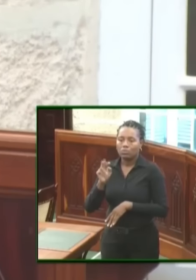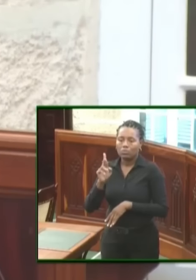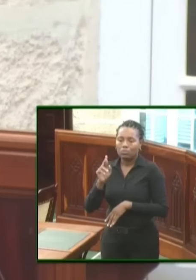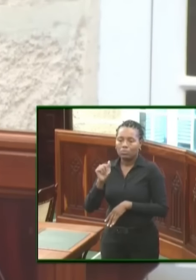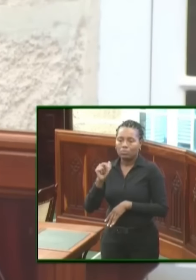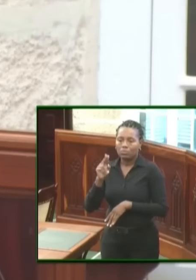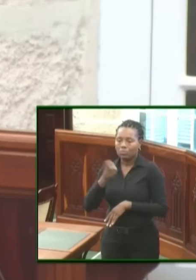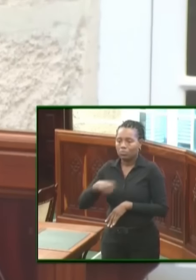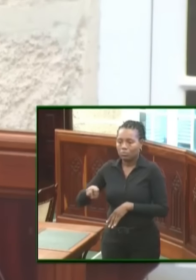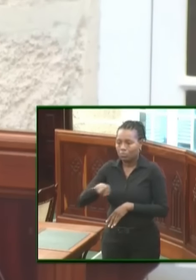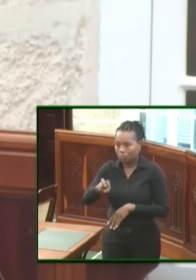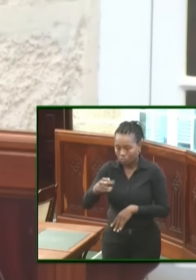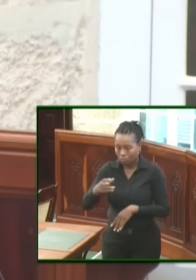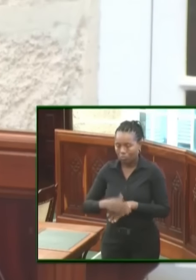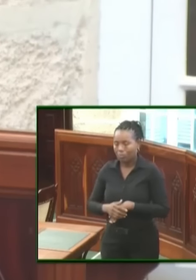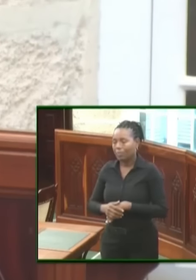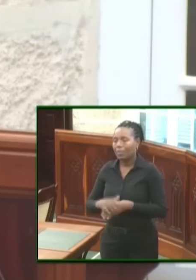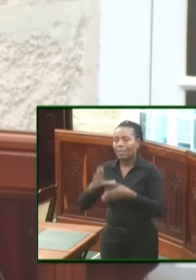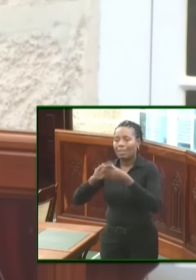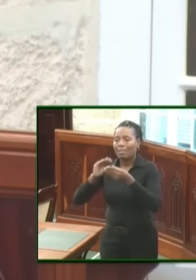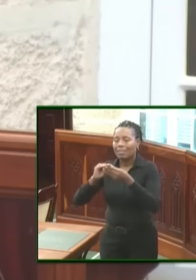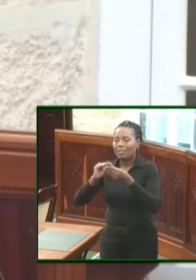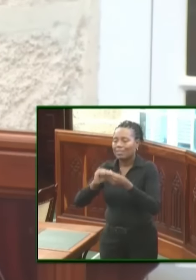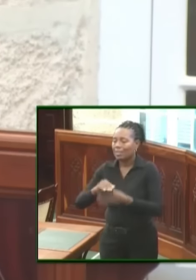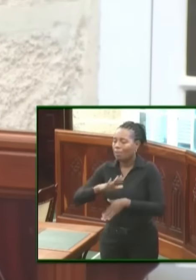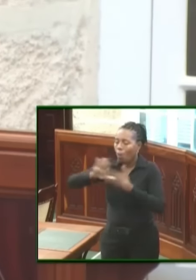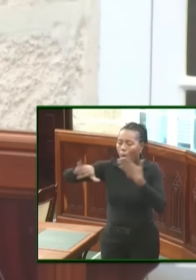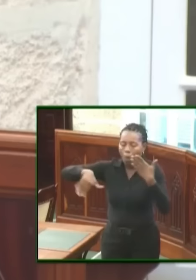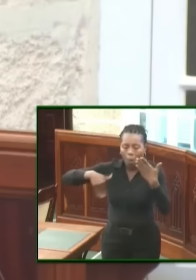may need to borrow to be able to have all